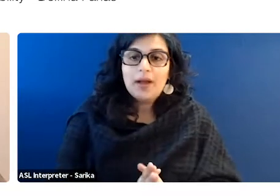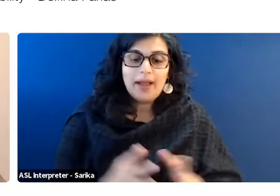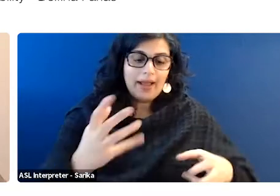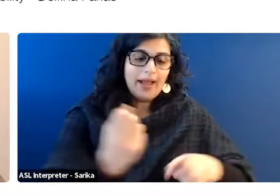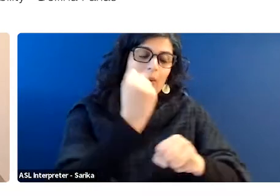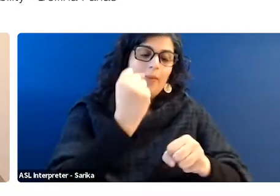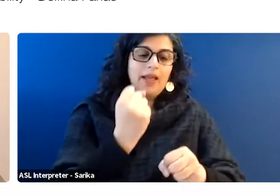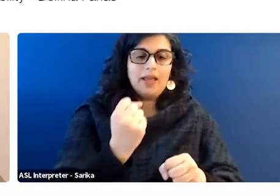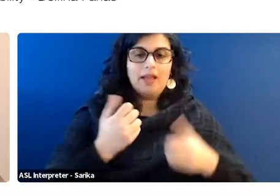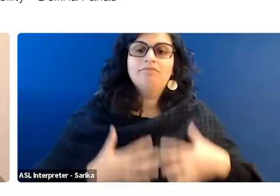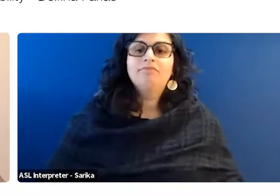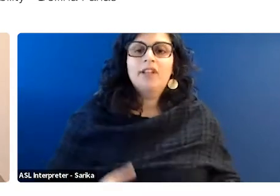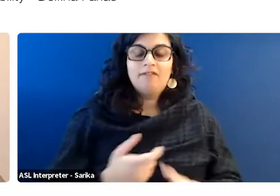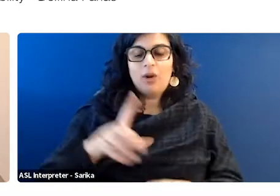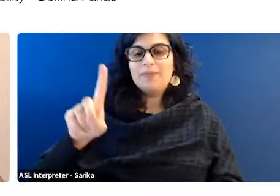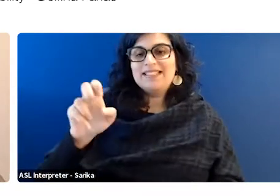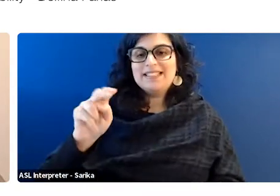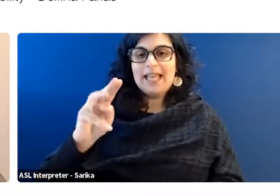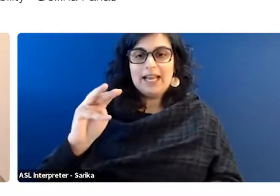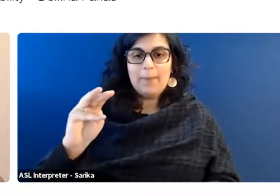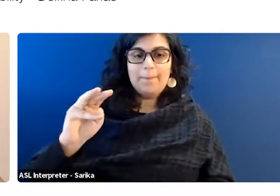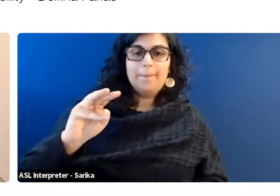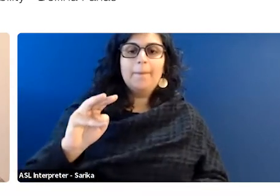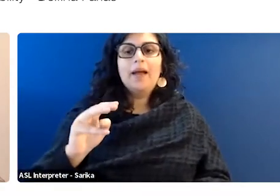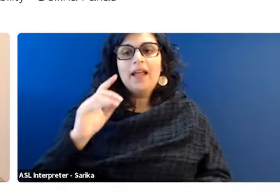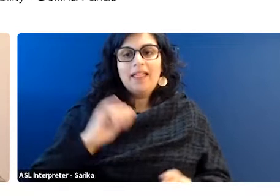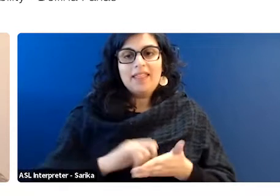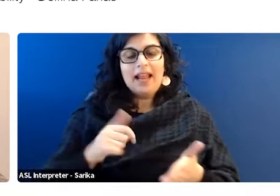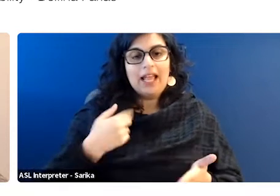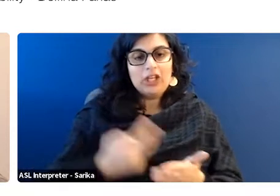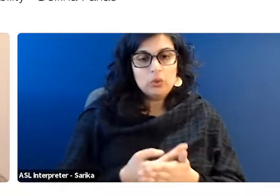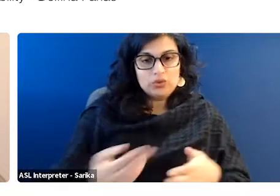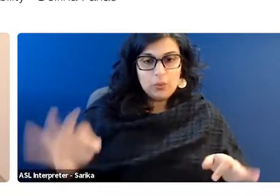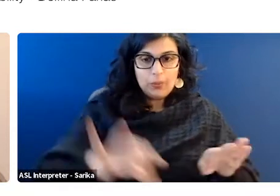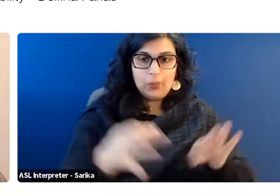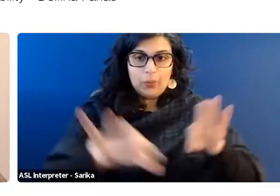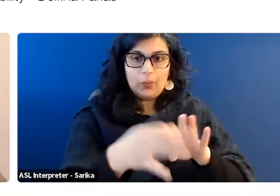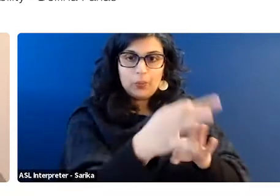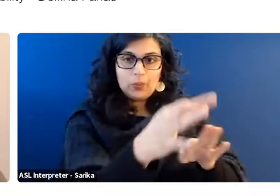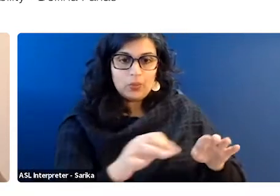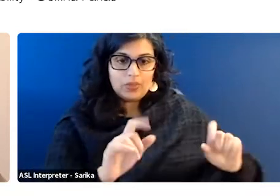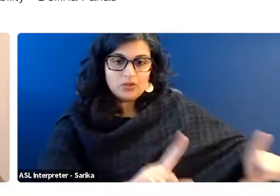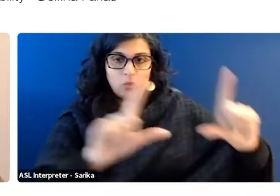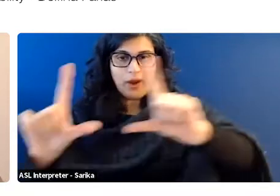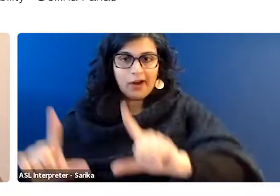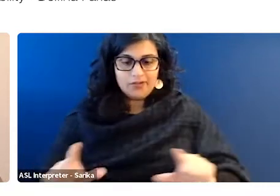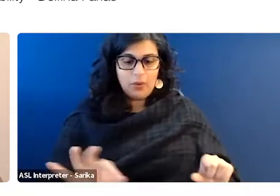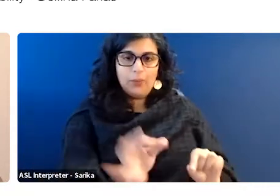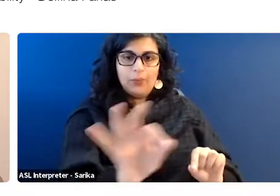denim scraps that were what I used to quilt those squares basically that can be put